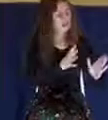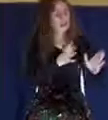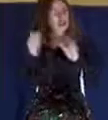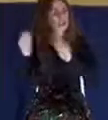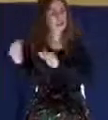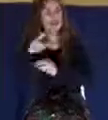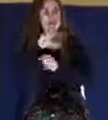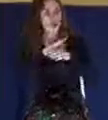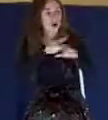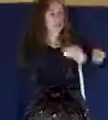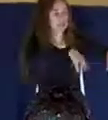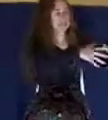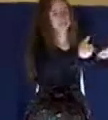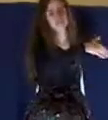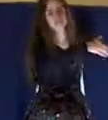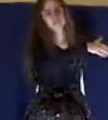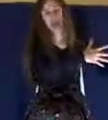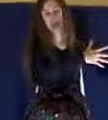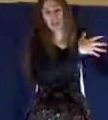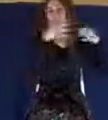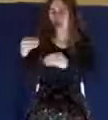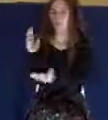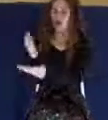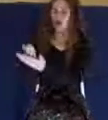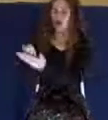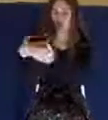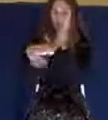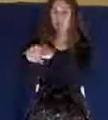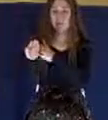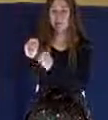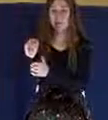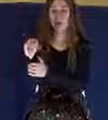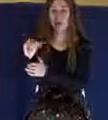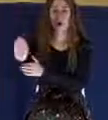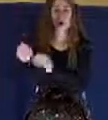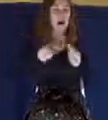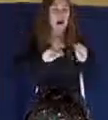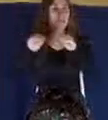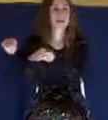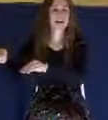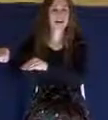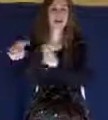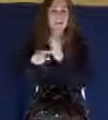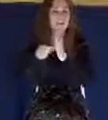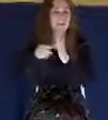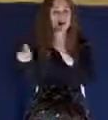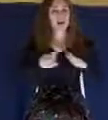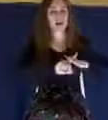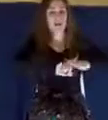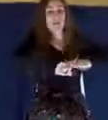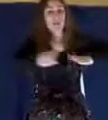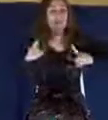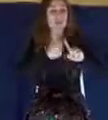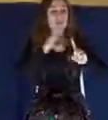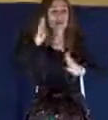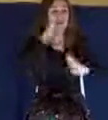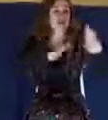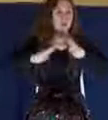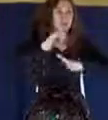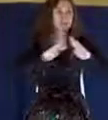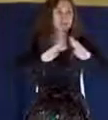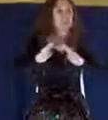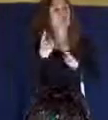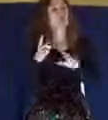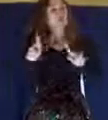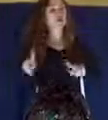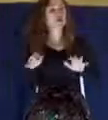into Moab. He basically started running from his troubles. Warren Wiersbe said it like this: when trouble comes to our lives, we can do